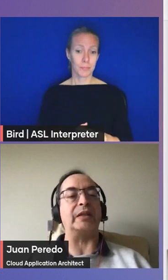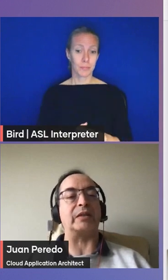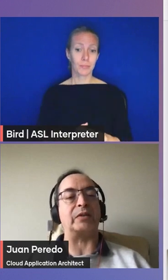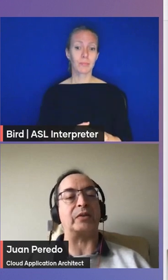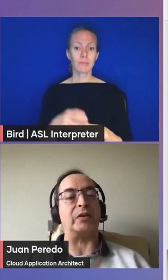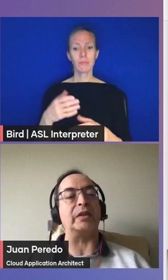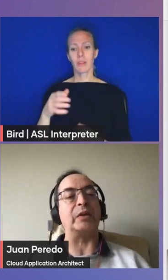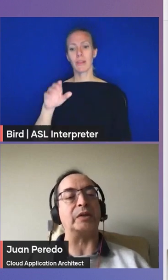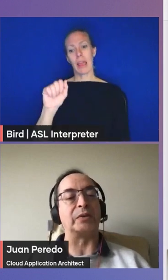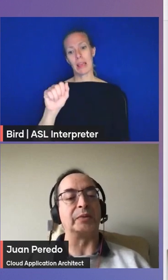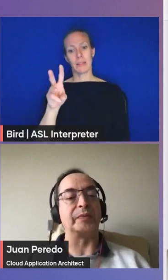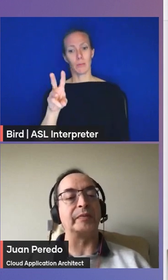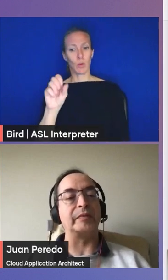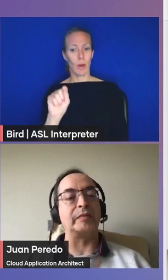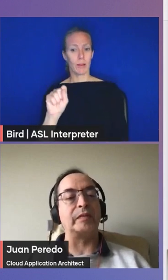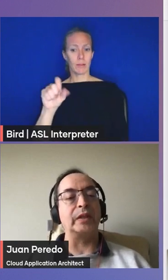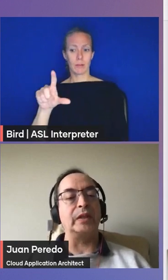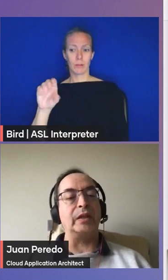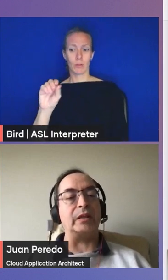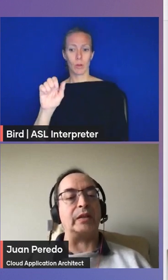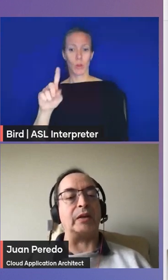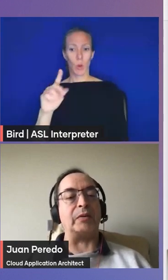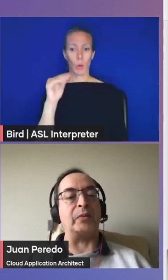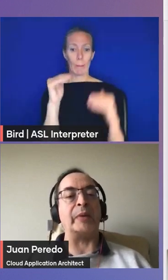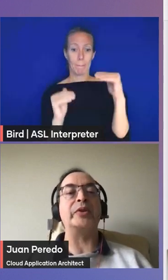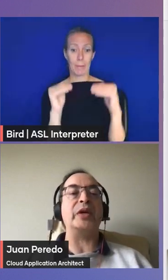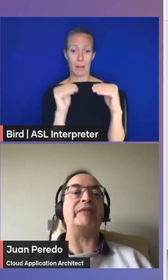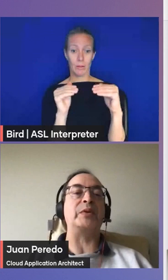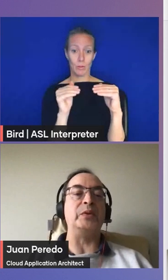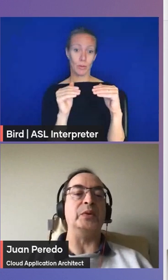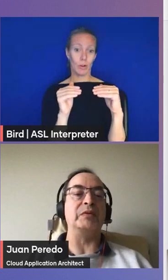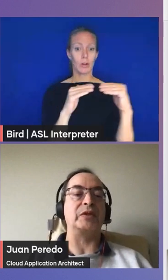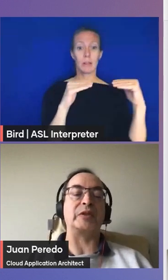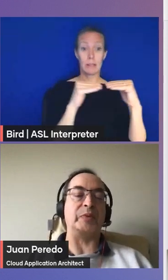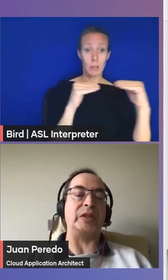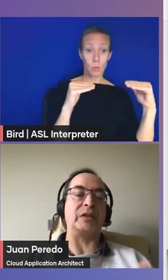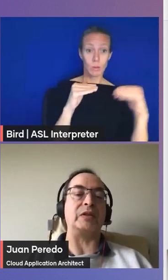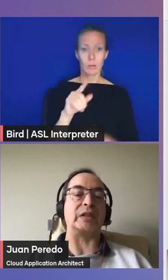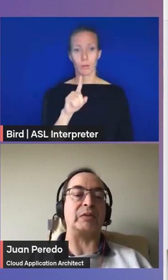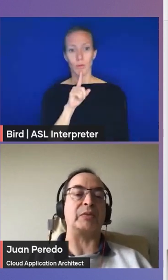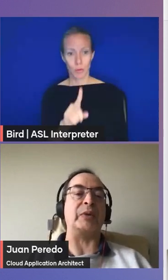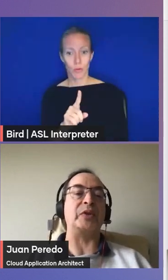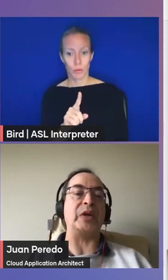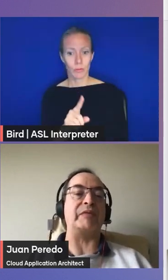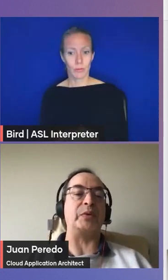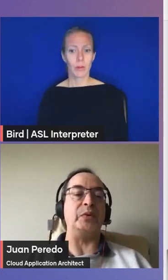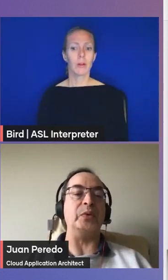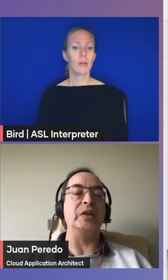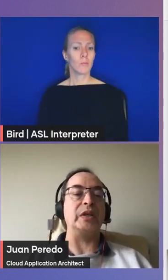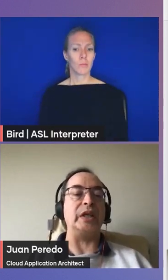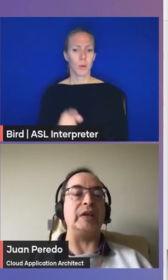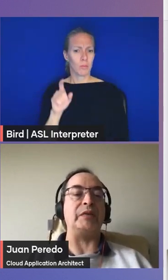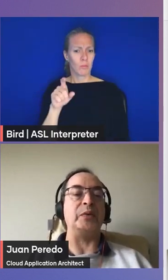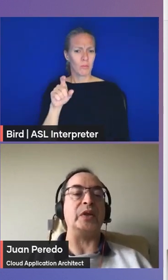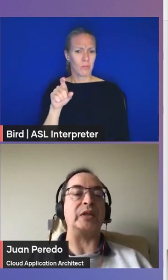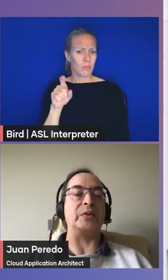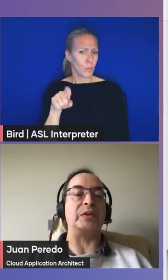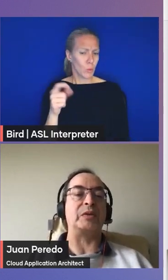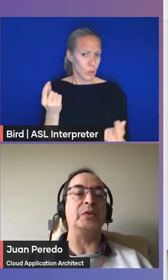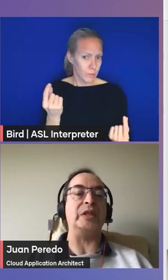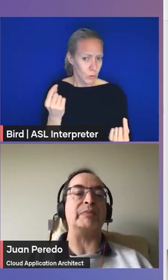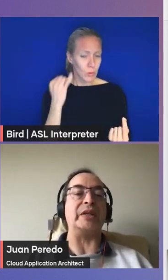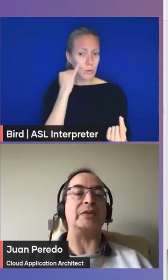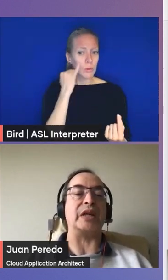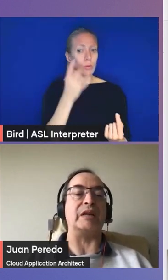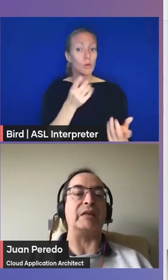load balancer controller equals true. Now, what would you have to do, just to put in context, right? What would you have to do if you wanted to